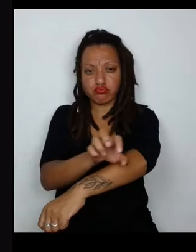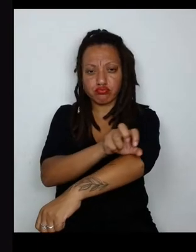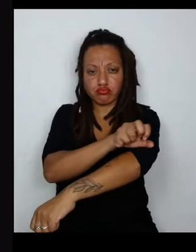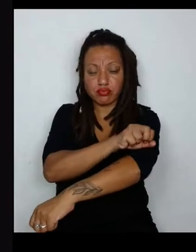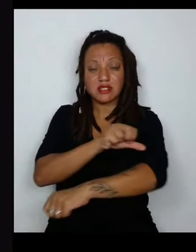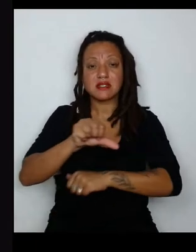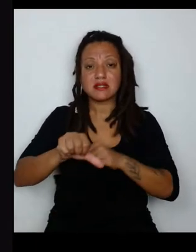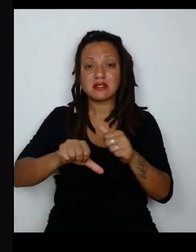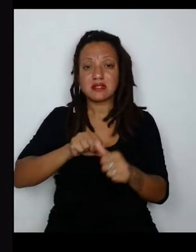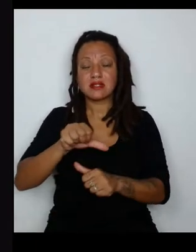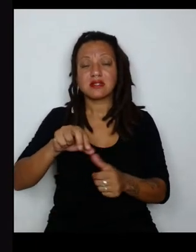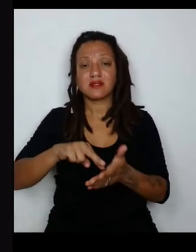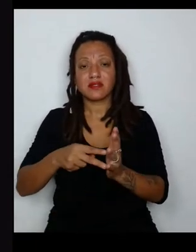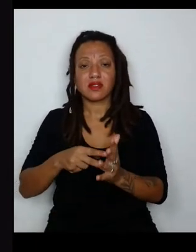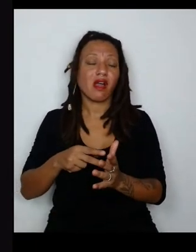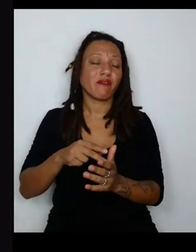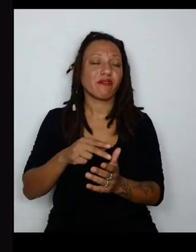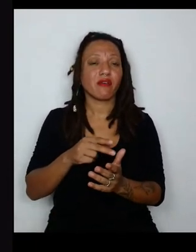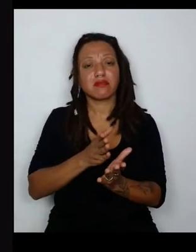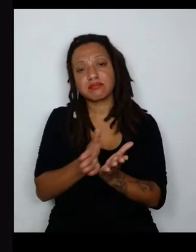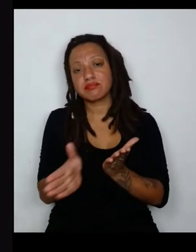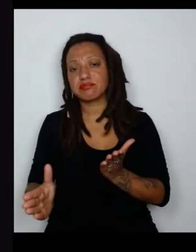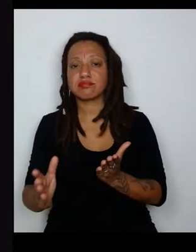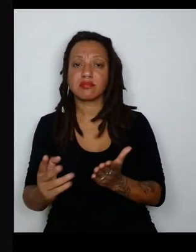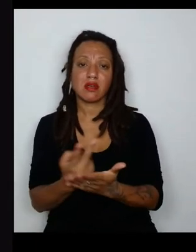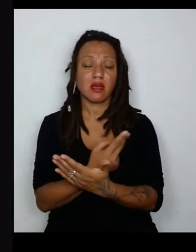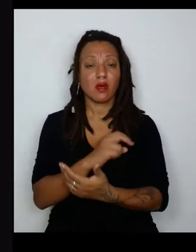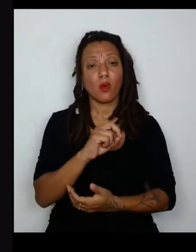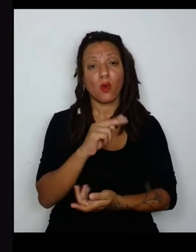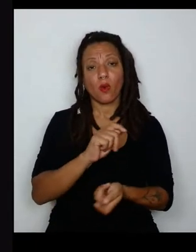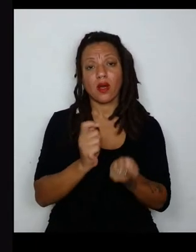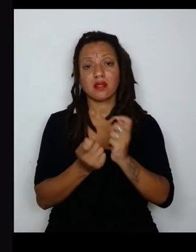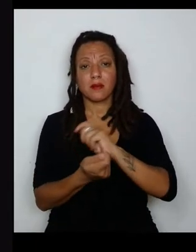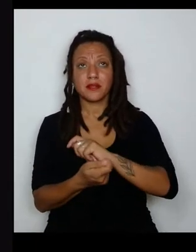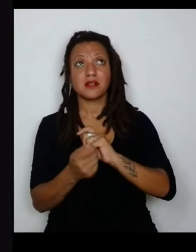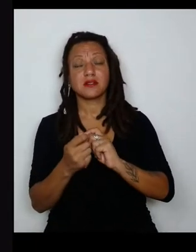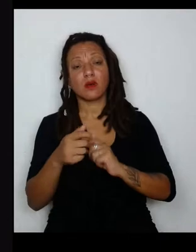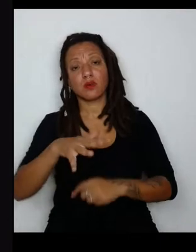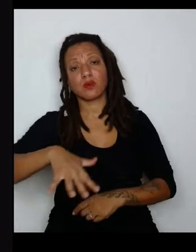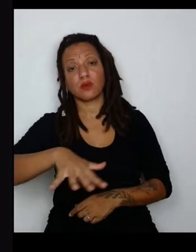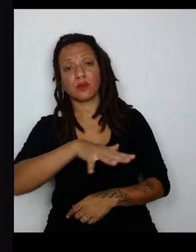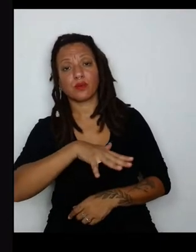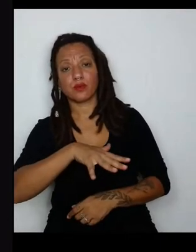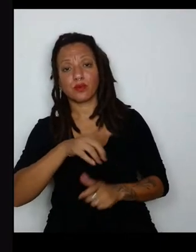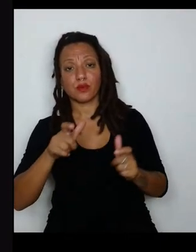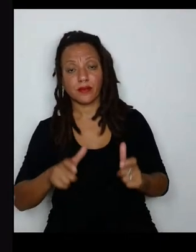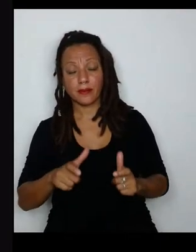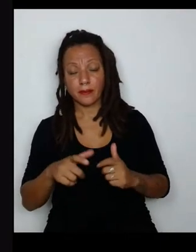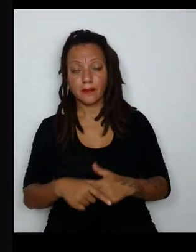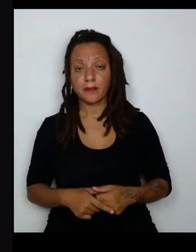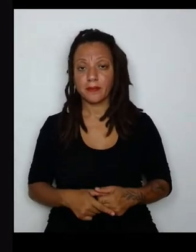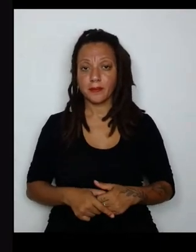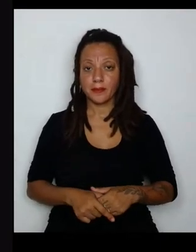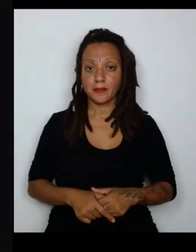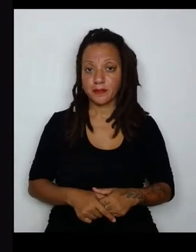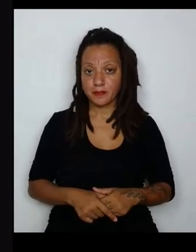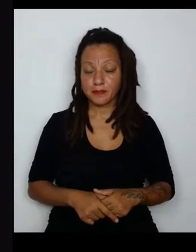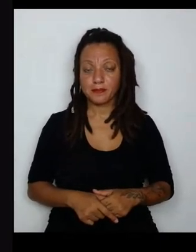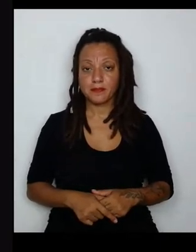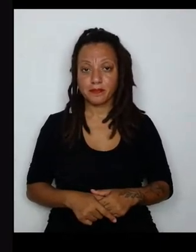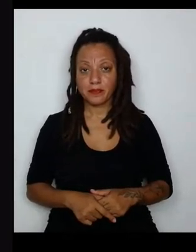environmental adaptions adaptations that required explanation